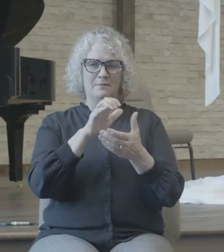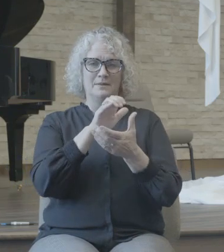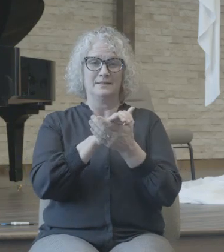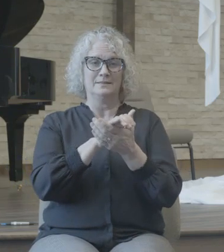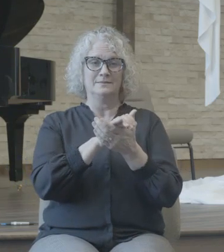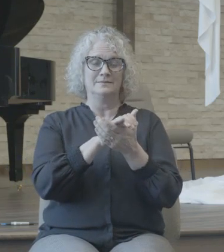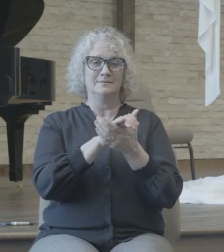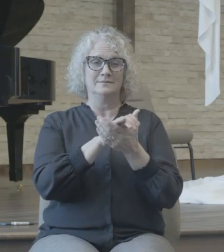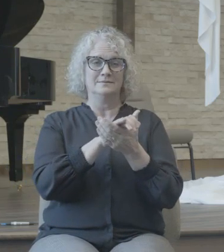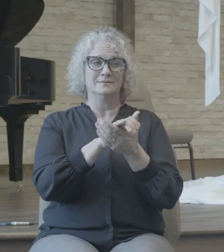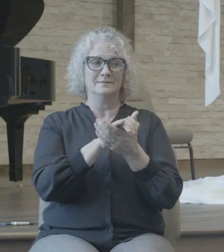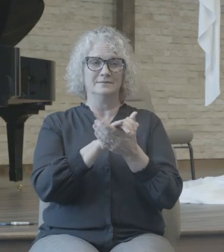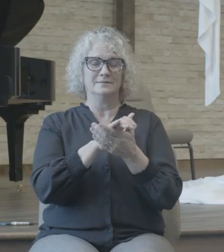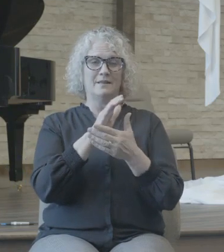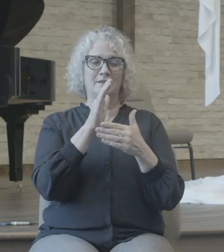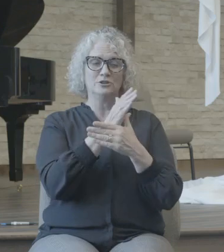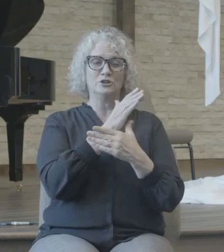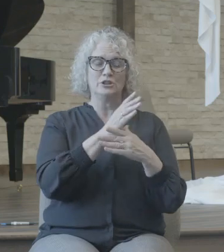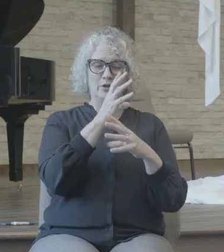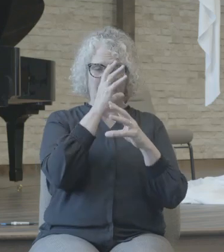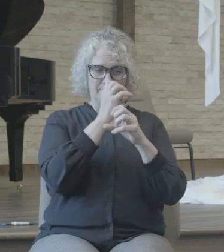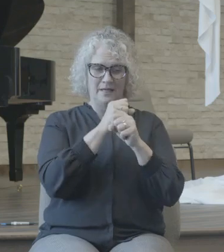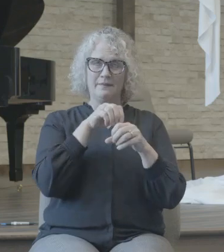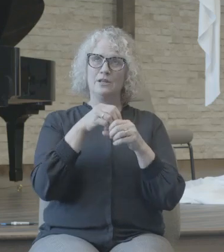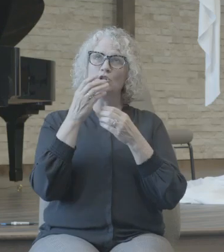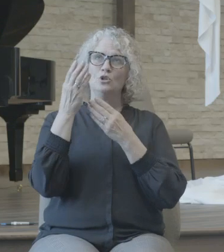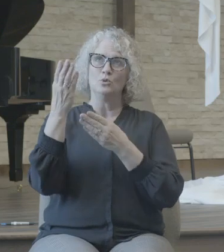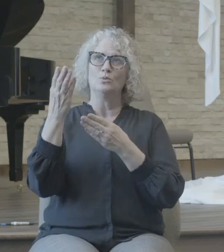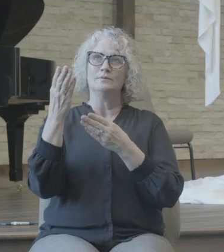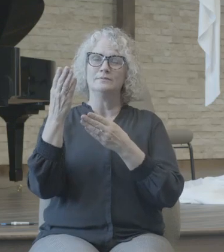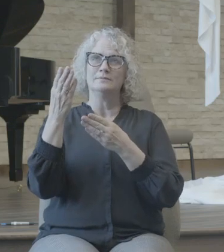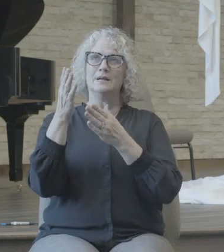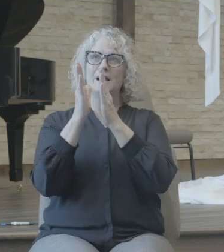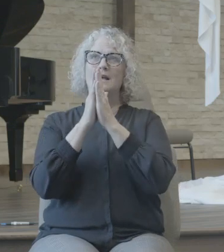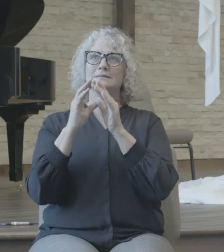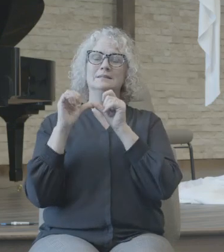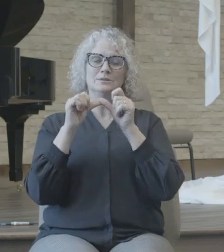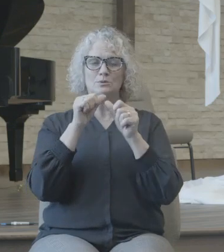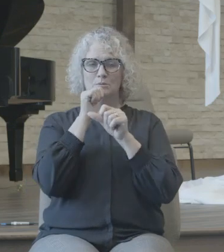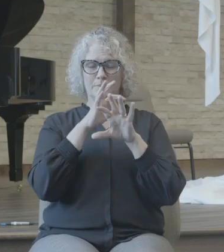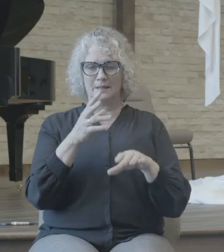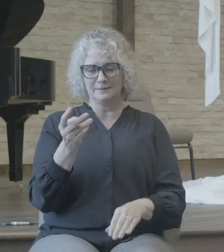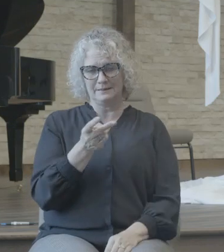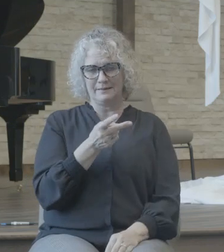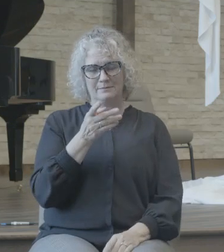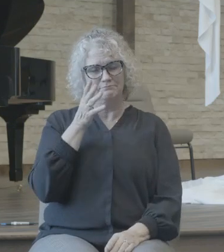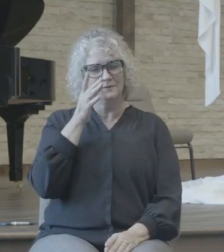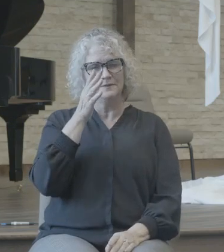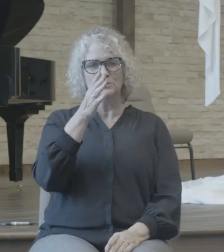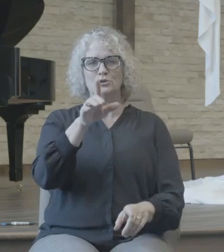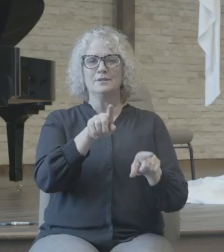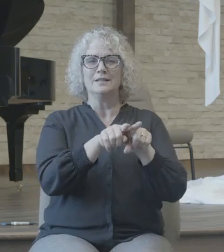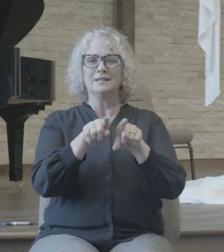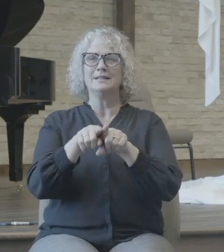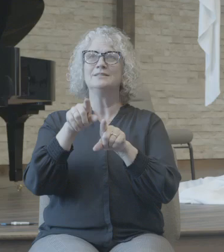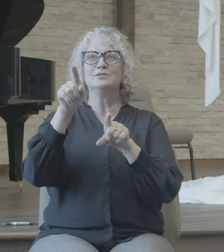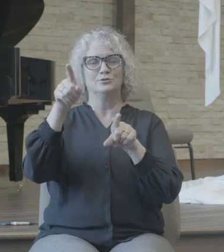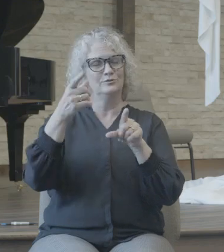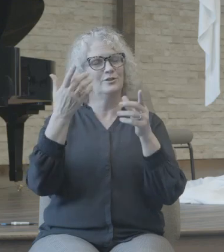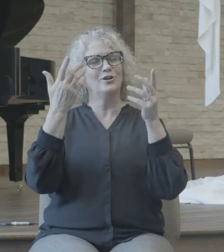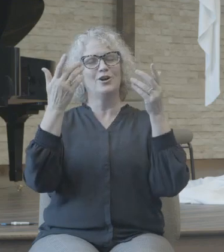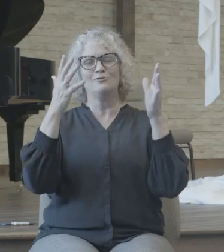especially the shared faith they have in you. We ask that you would continue to bless them in the future, as you have certainly